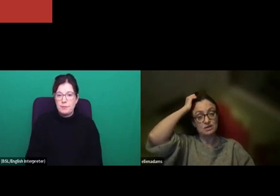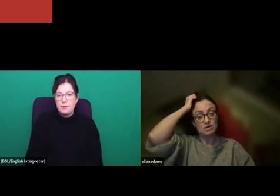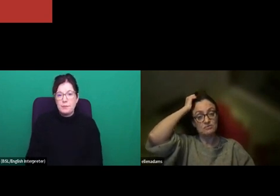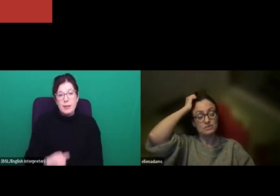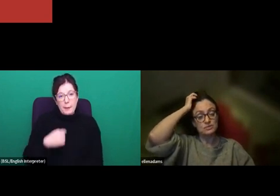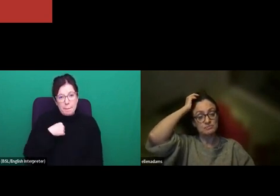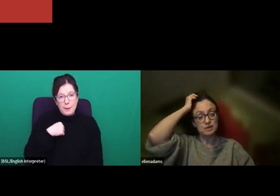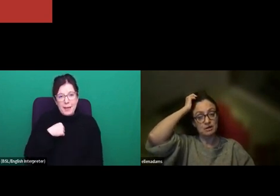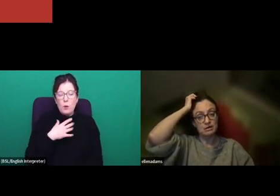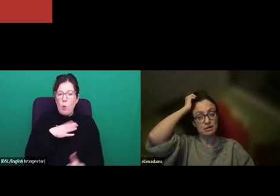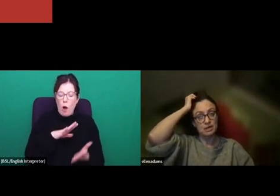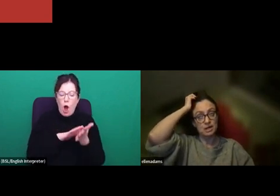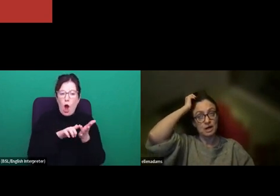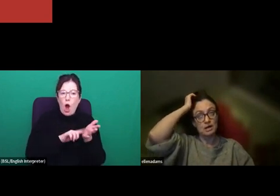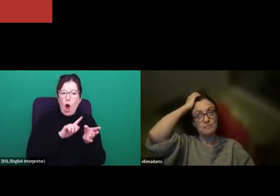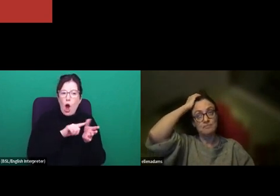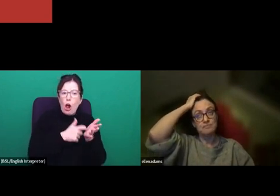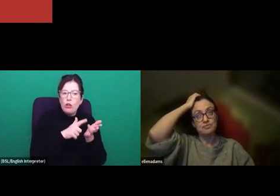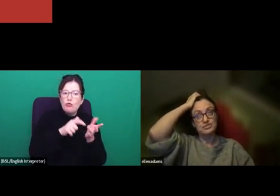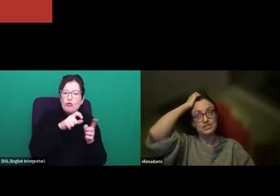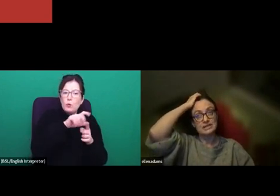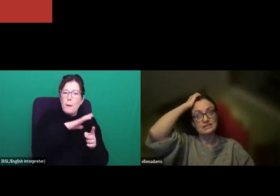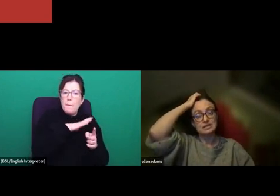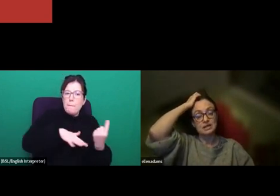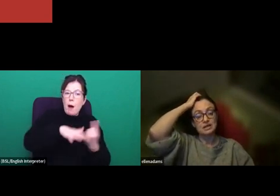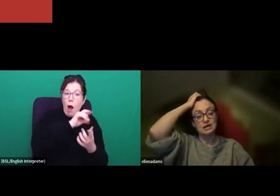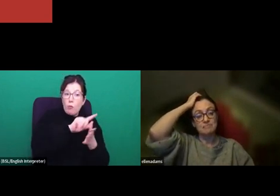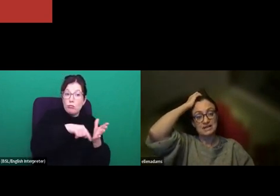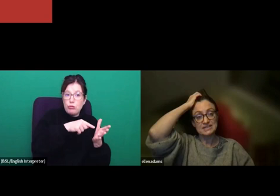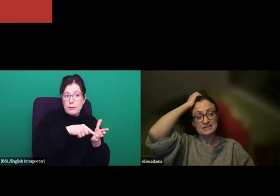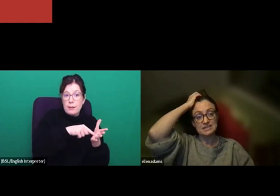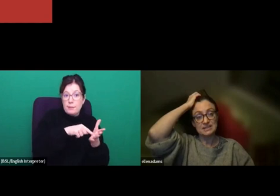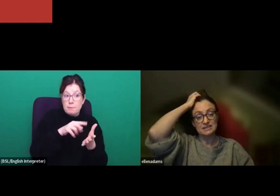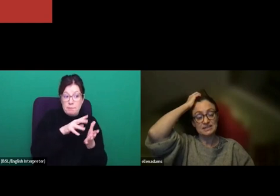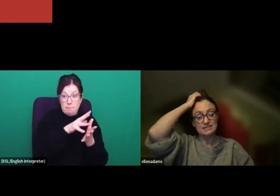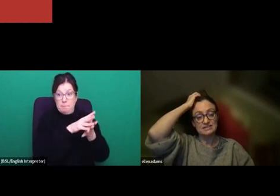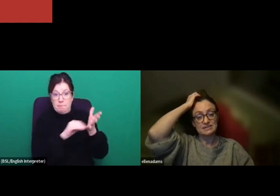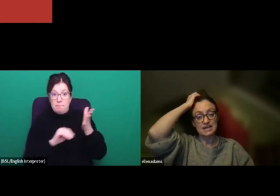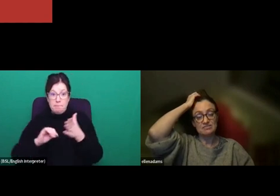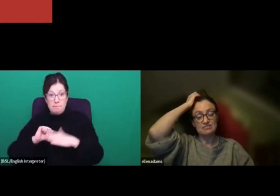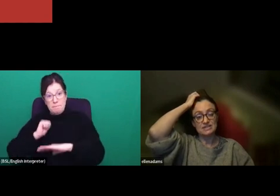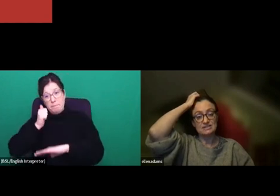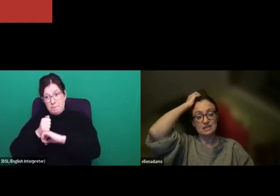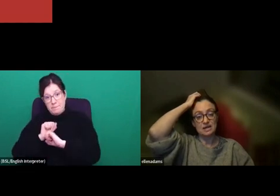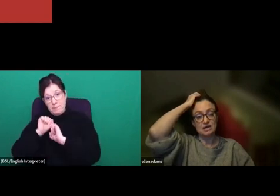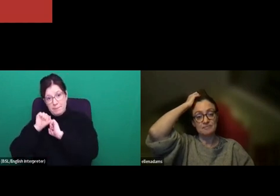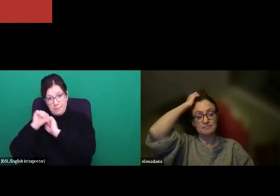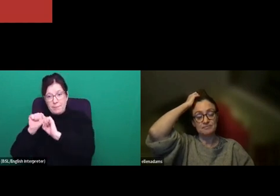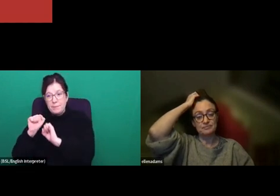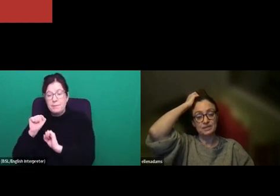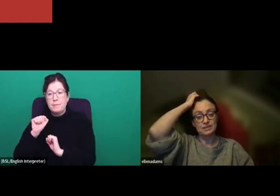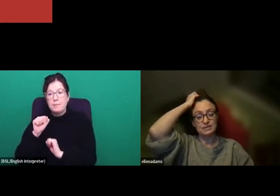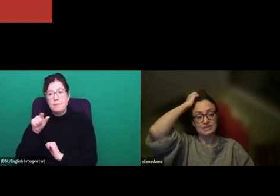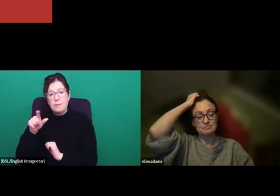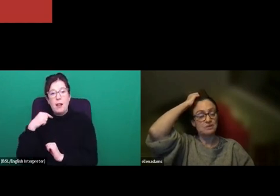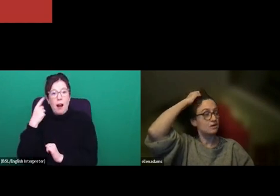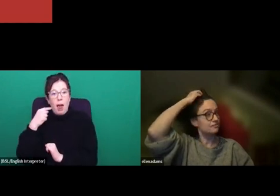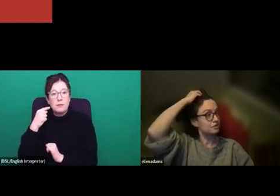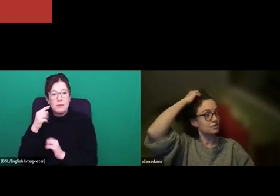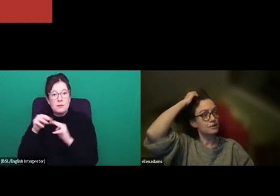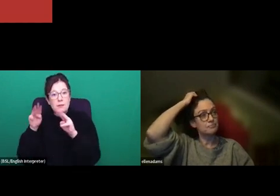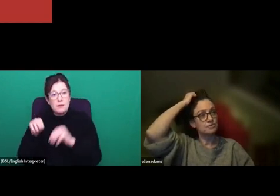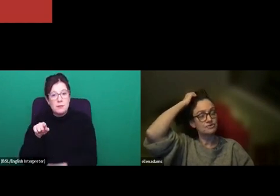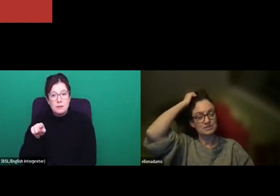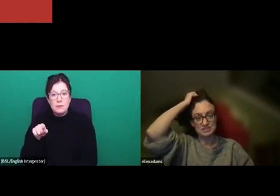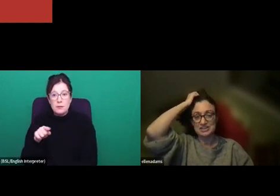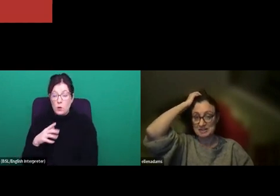similar to the Holyrood Park project, based in these galleries as part of